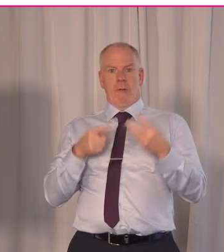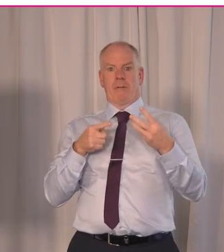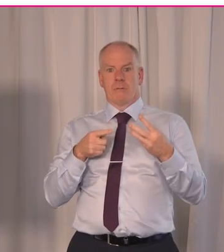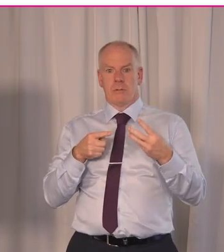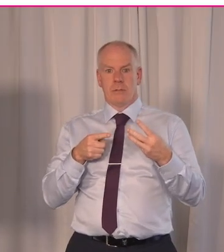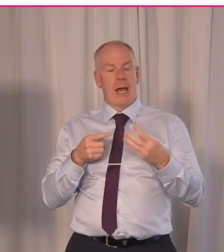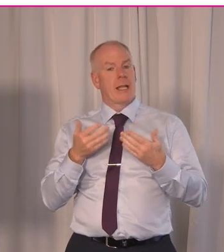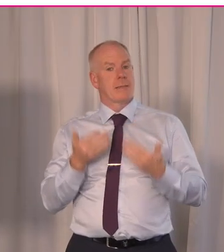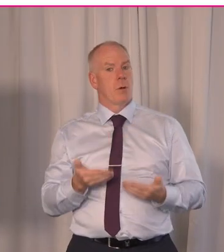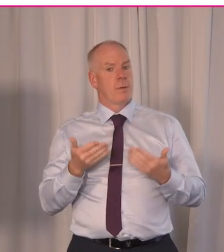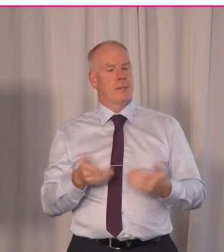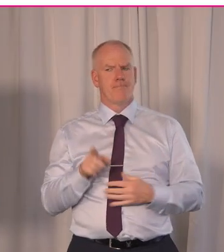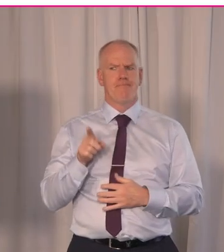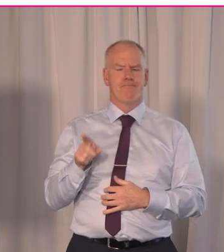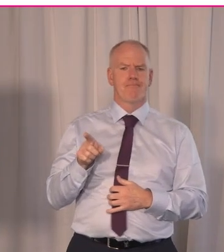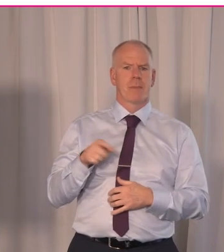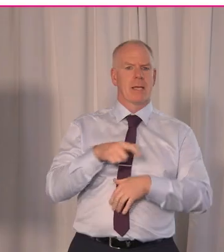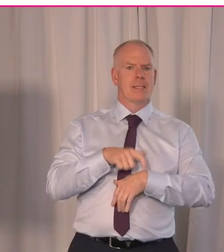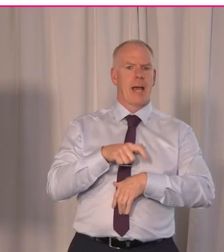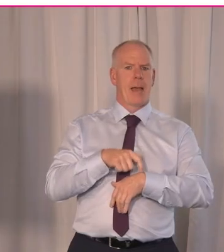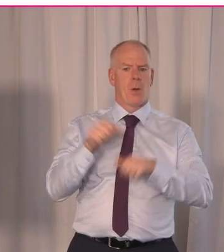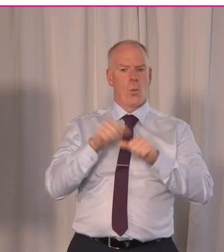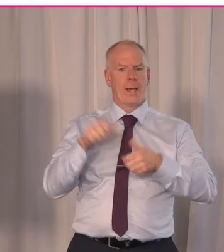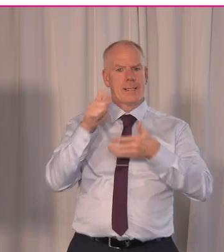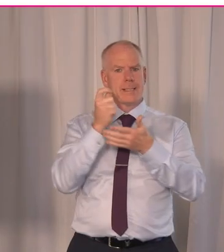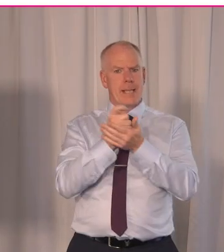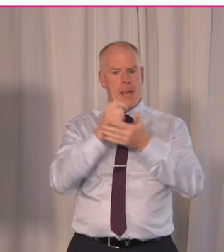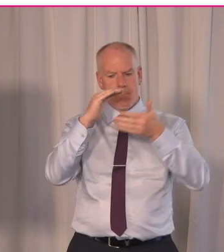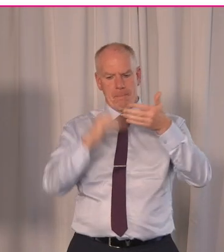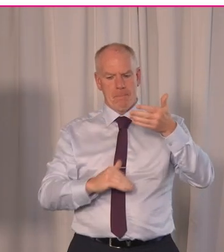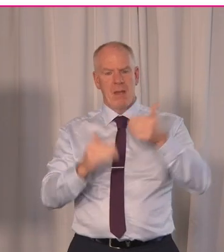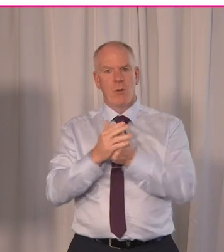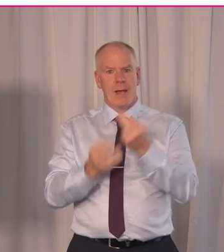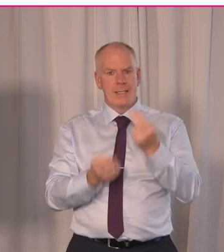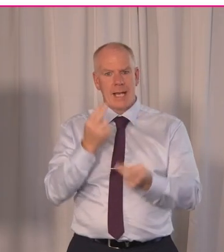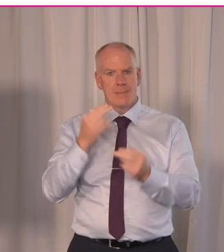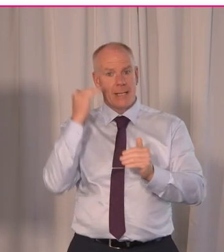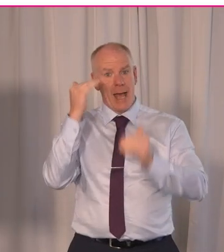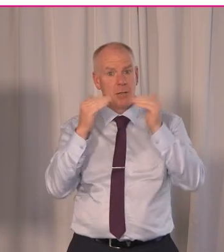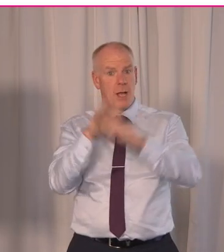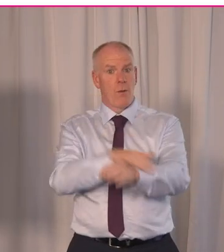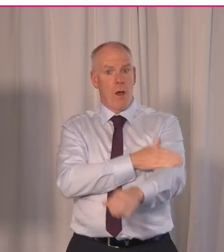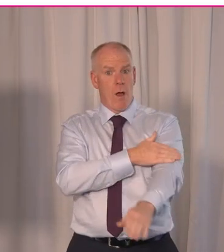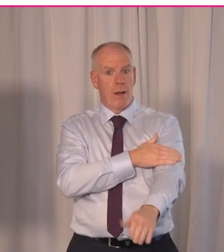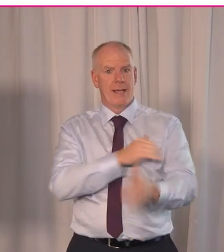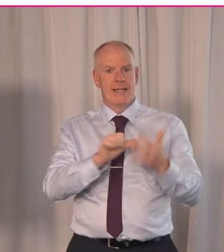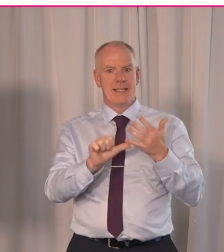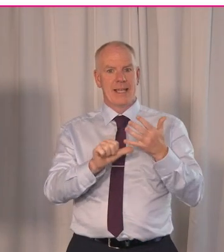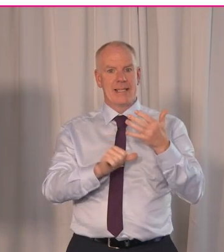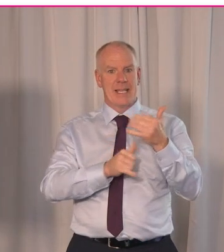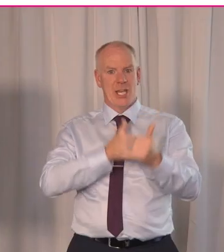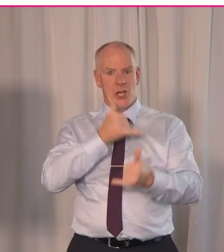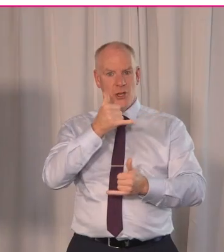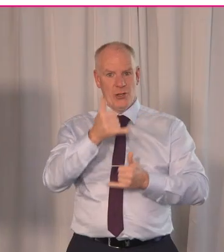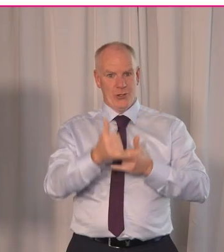And currently the waiting time for assessment in the UK for adults is 6 years.